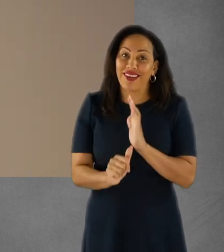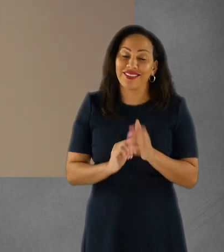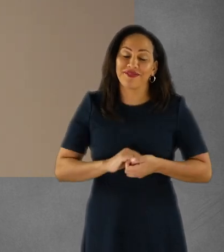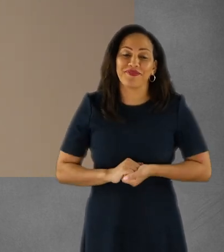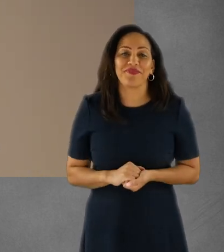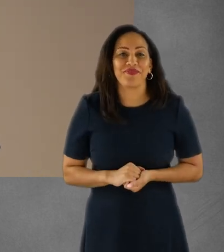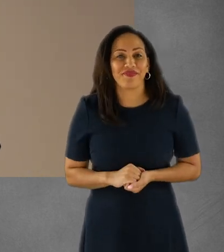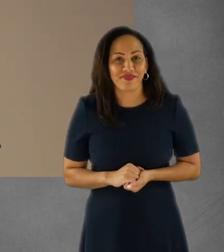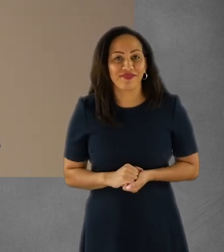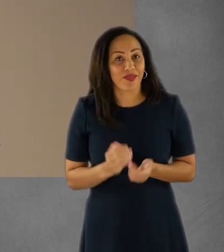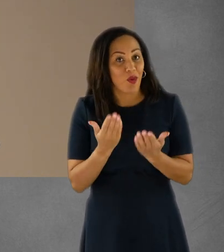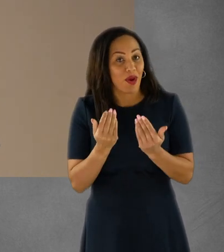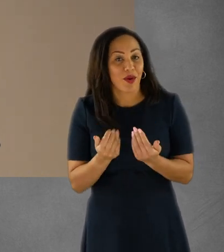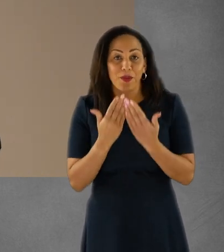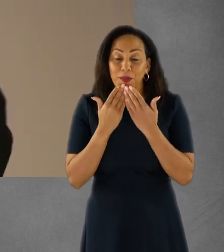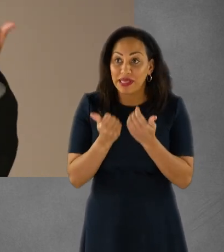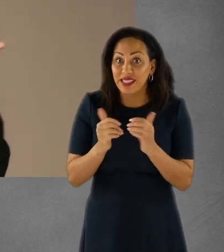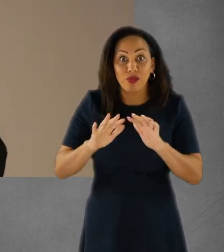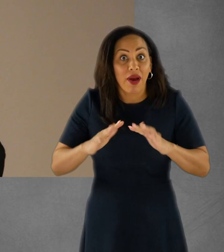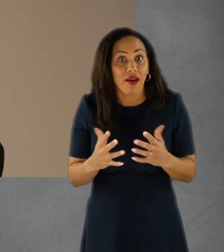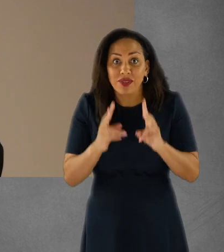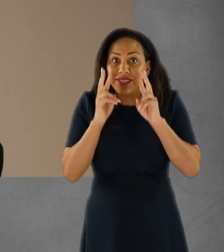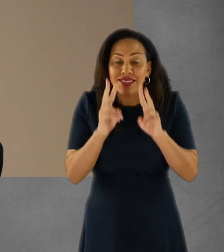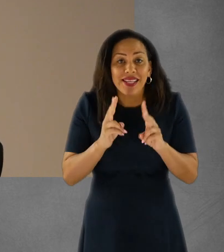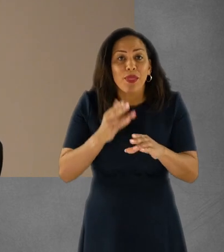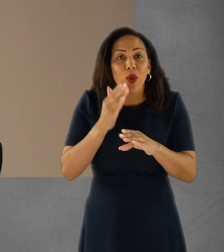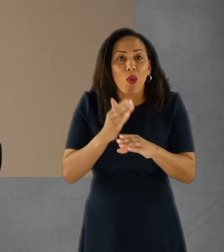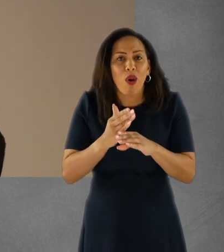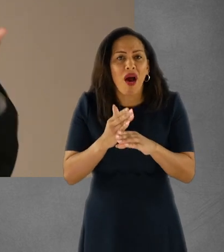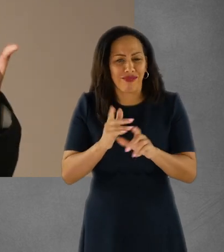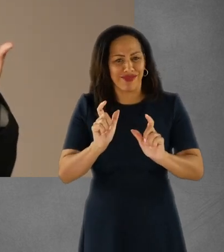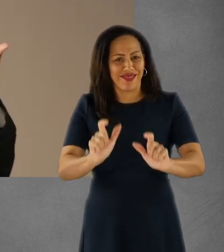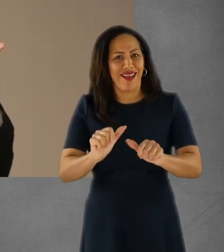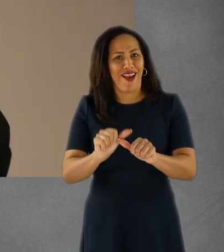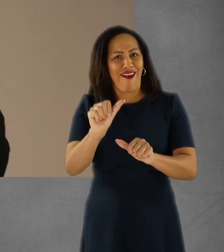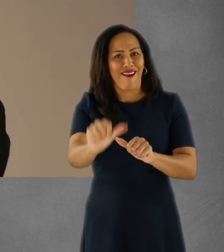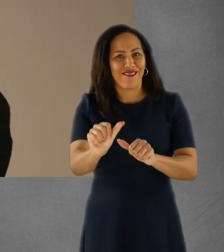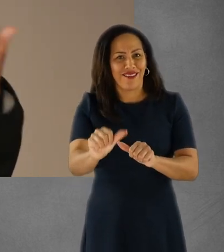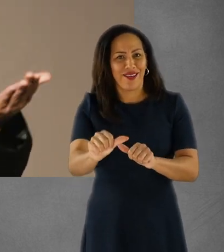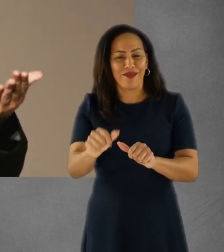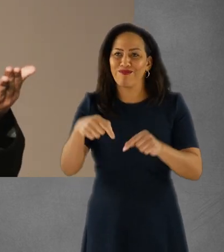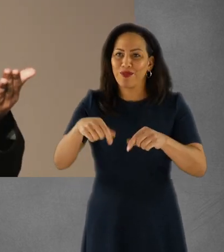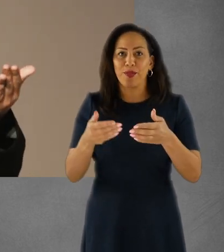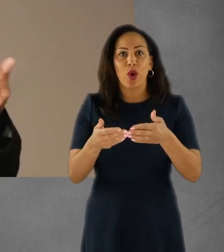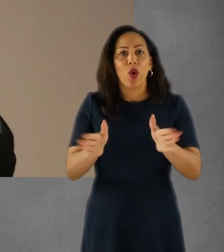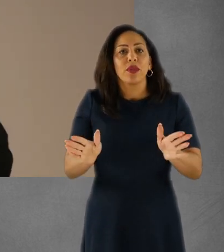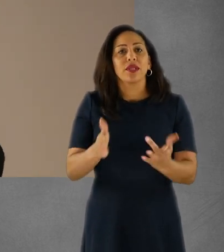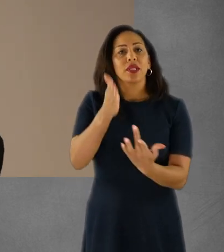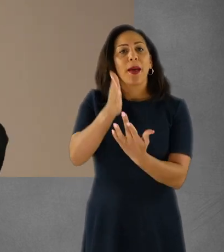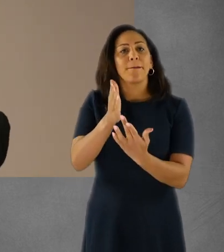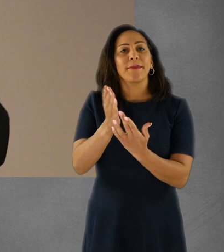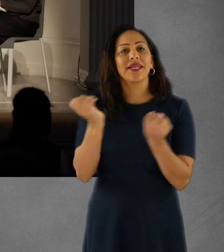in. Welcome, please. If you haven't seen the work, feel free to stay, and we're going to be open here until midnight.